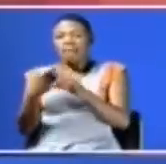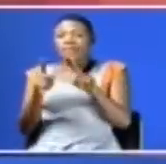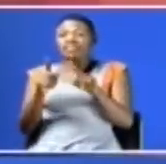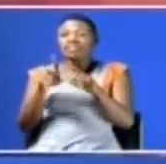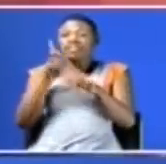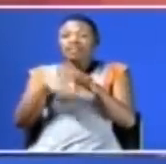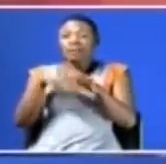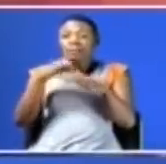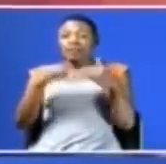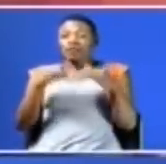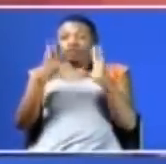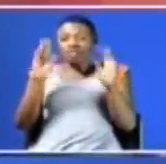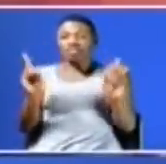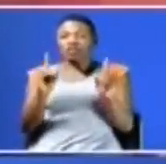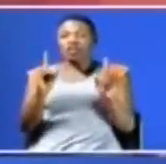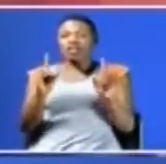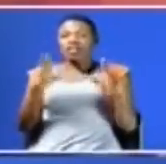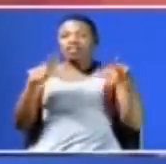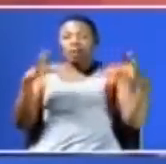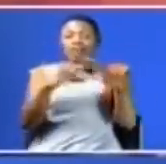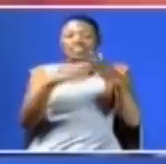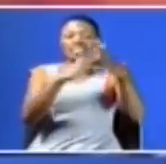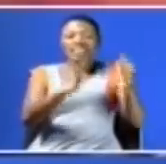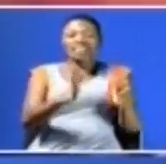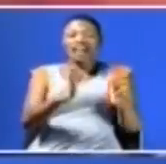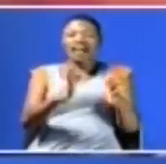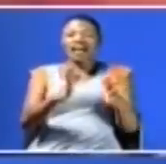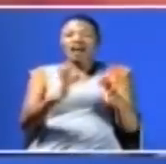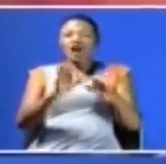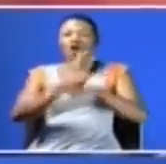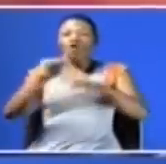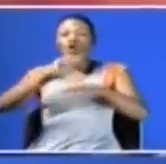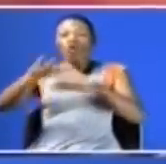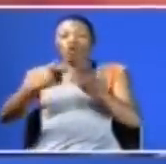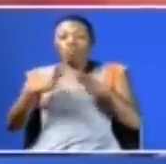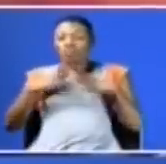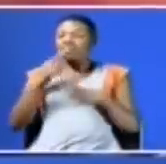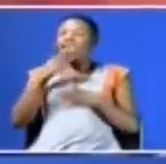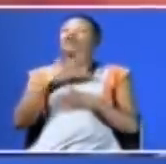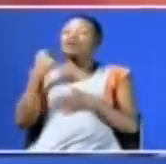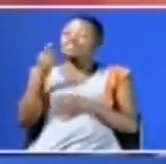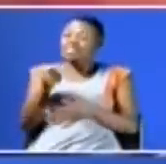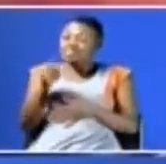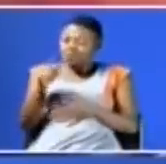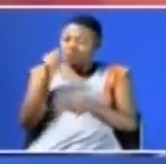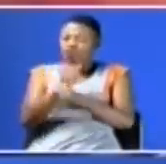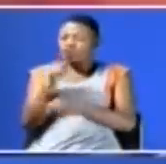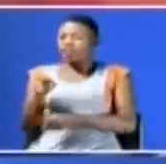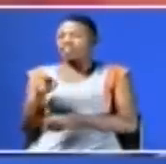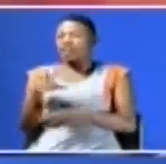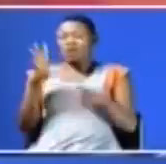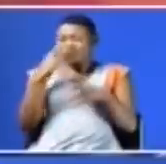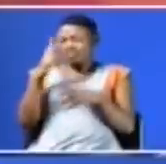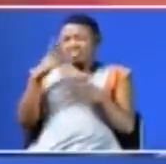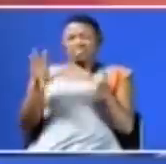crunch, the party leader for Jubilee has summoned them and told them, I want this, and they do it. And we've seen it in many